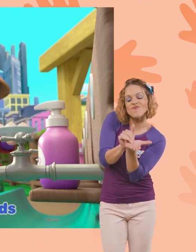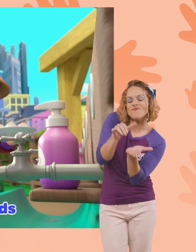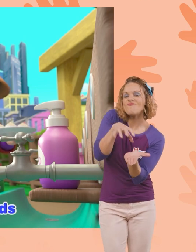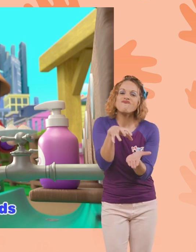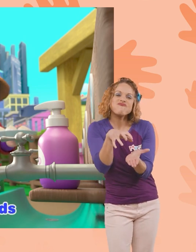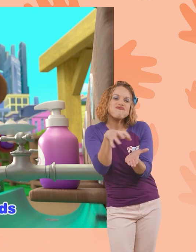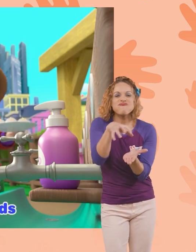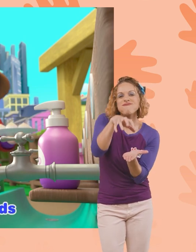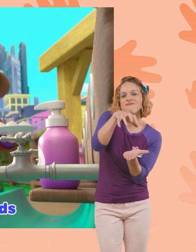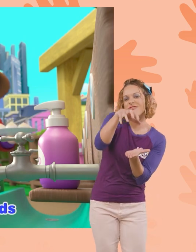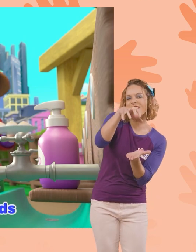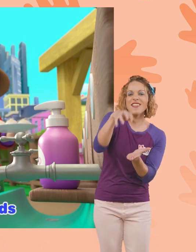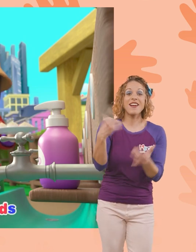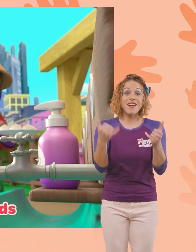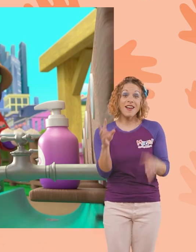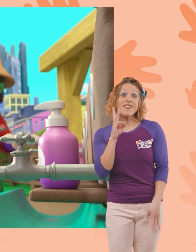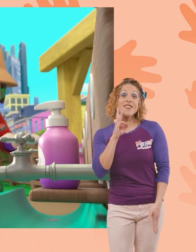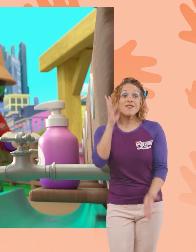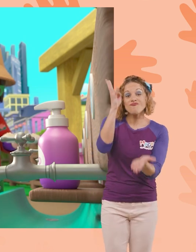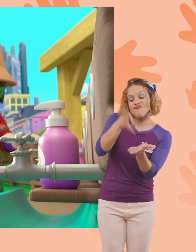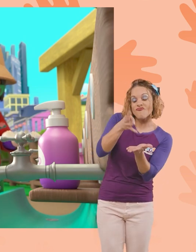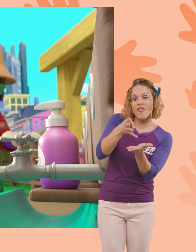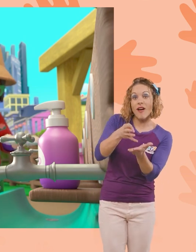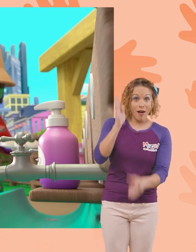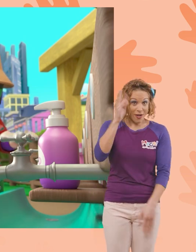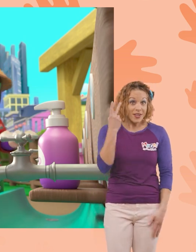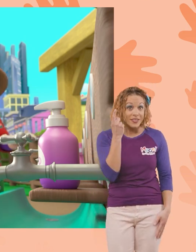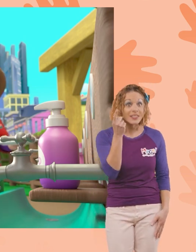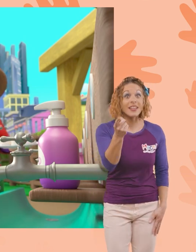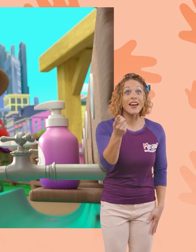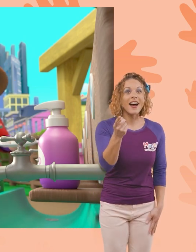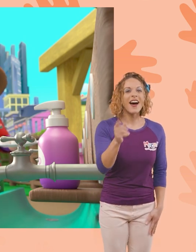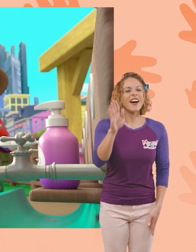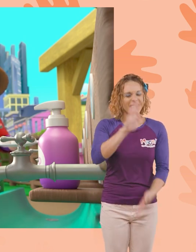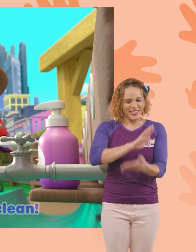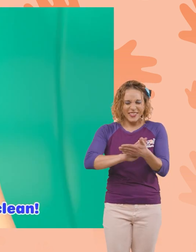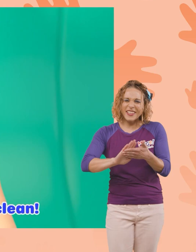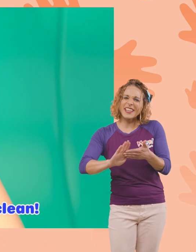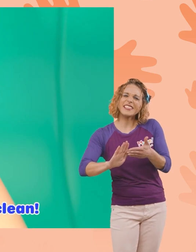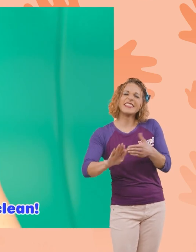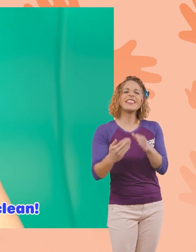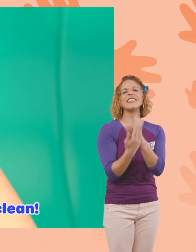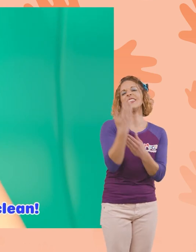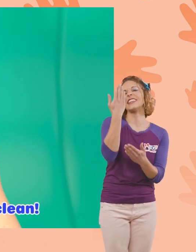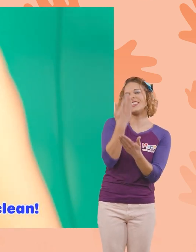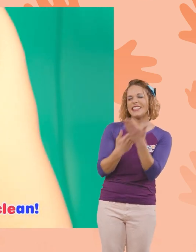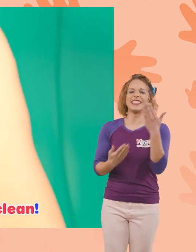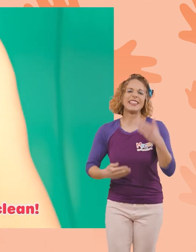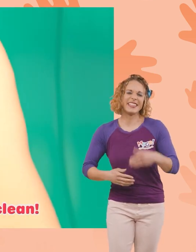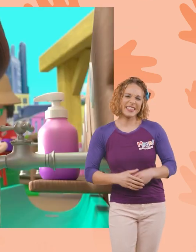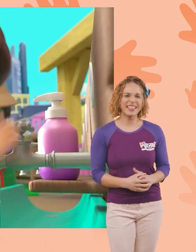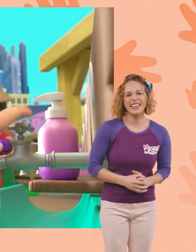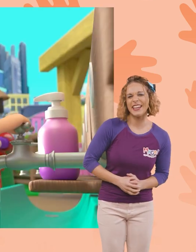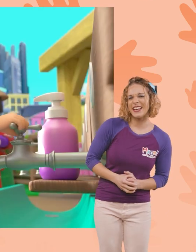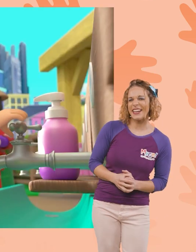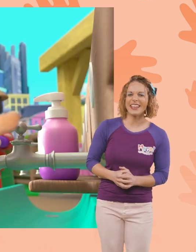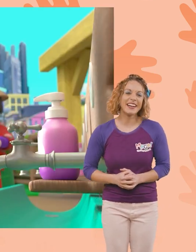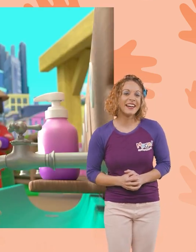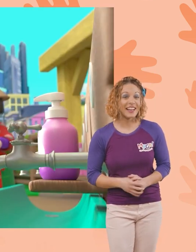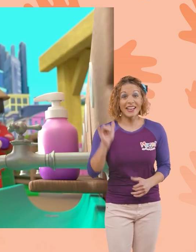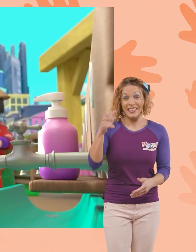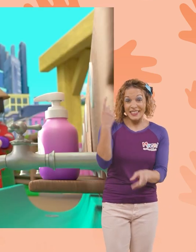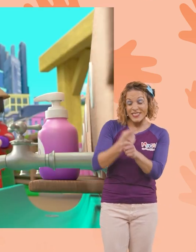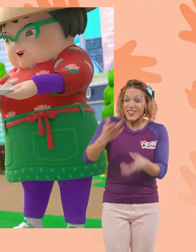dab. Make a lot of soapy suds. Now rinse. Rinse. You'll see. Your hands are squeaky clean. That's